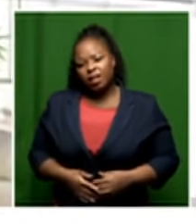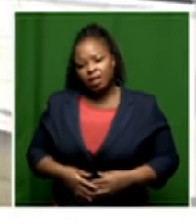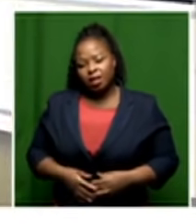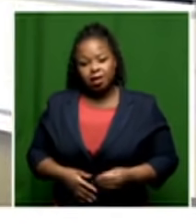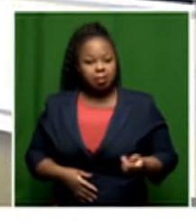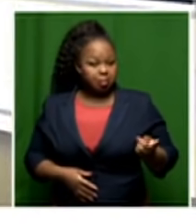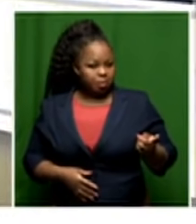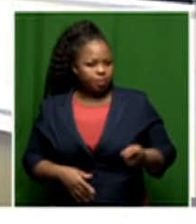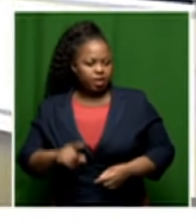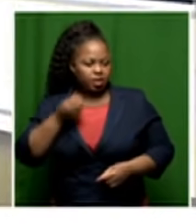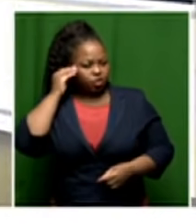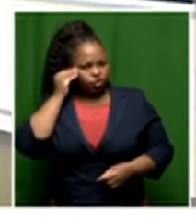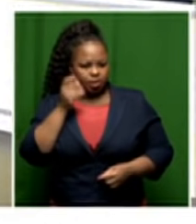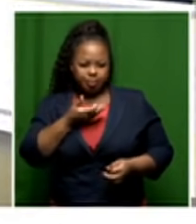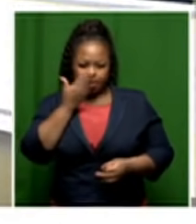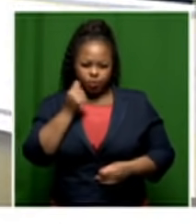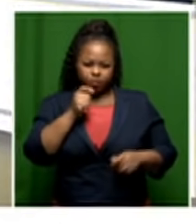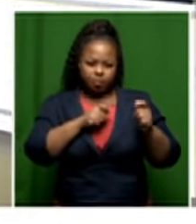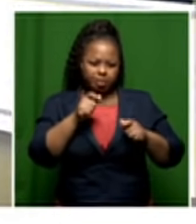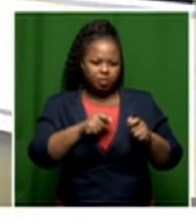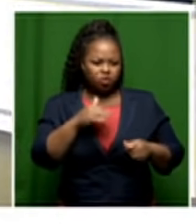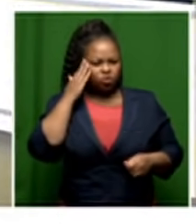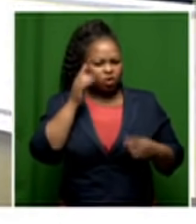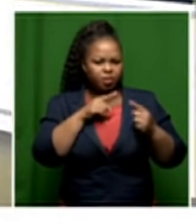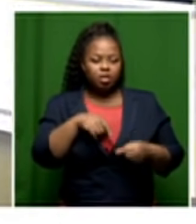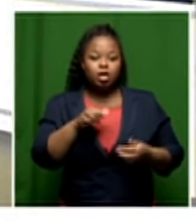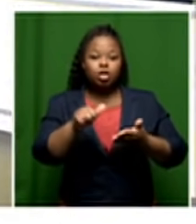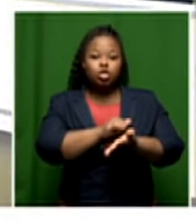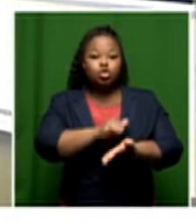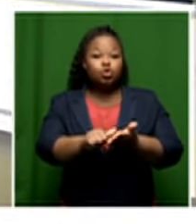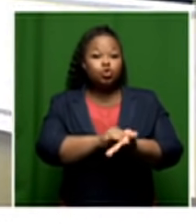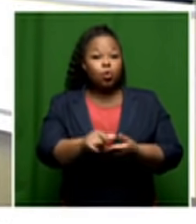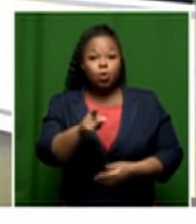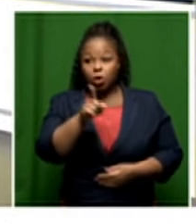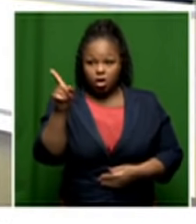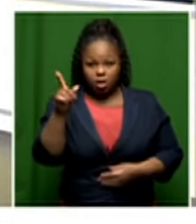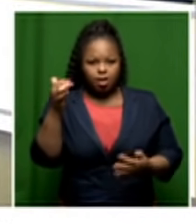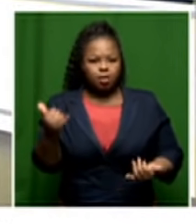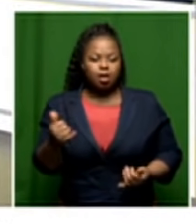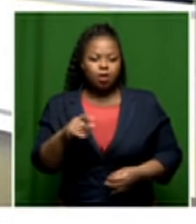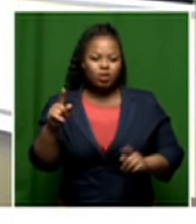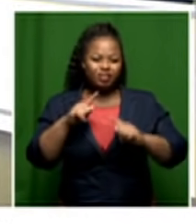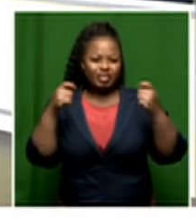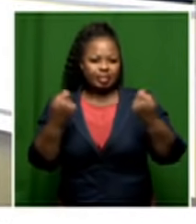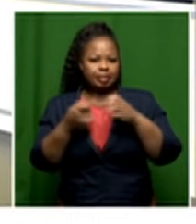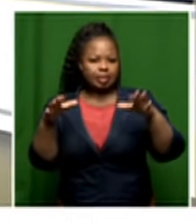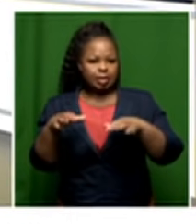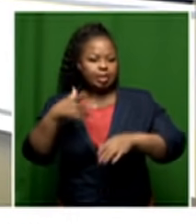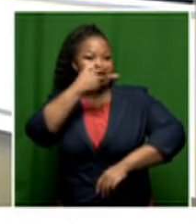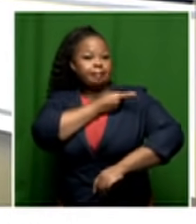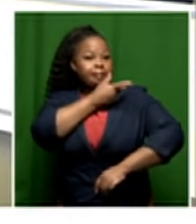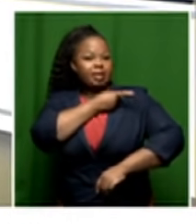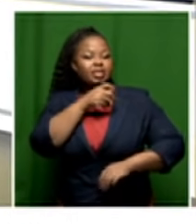here's an interesting one. I'm not sure if many people know about it, but the New York Yankees, they now are, as a team, they got